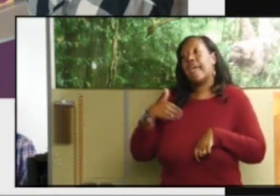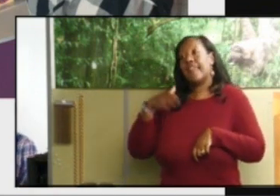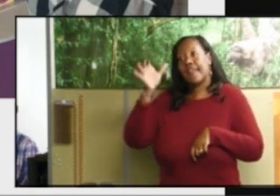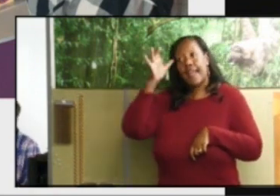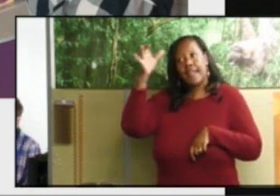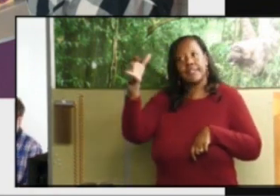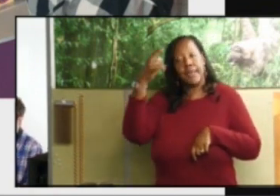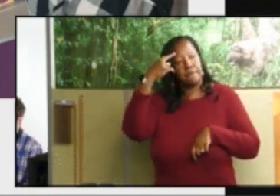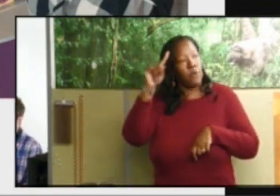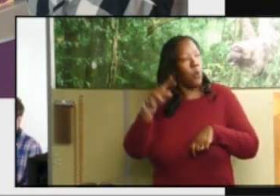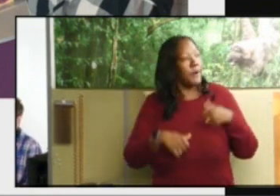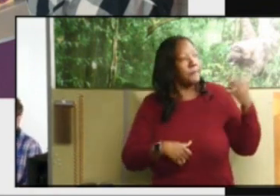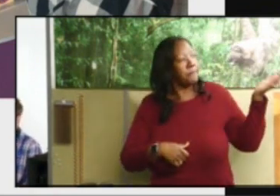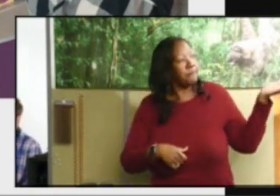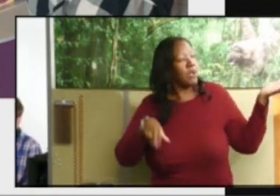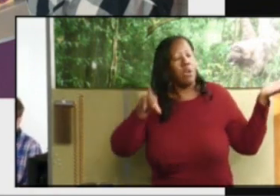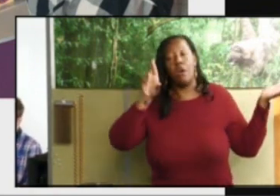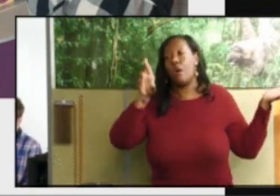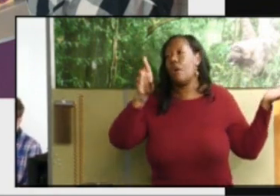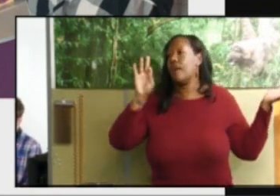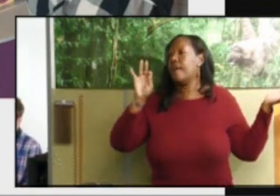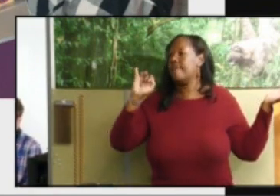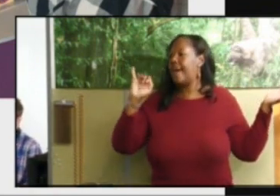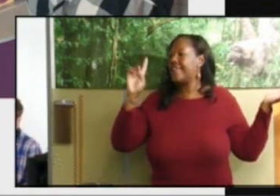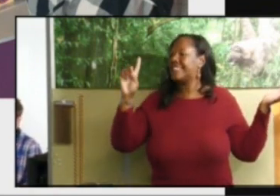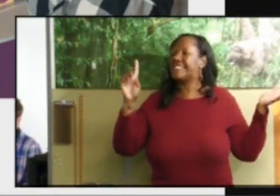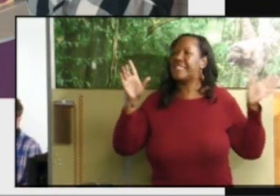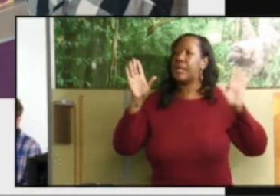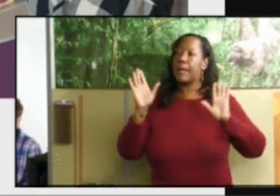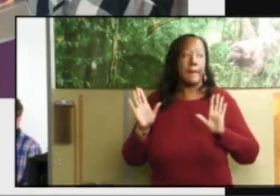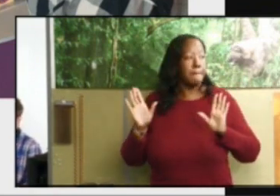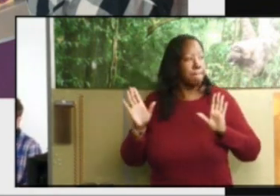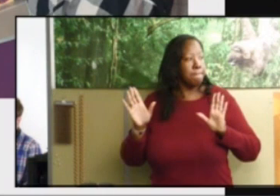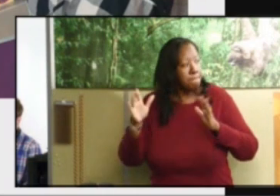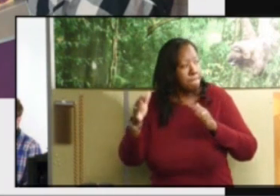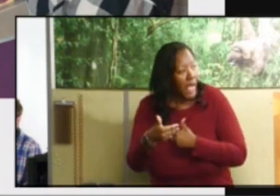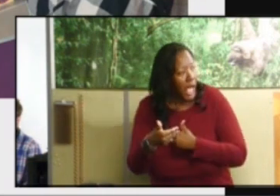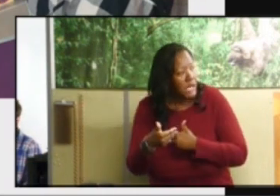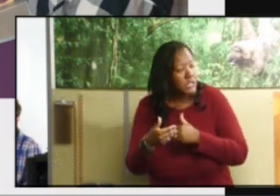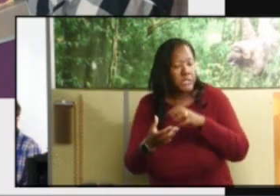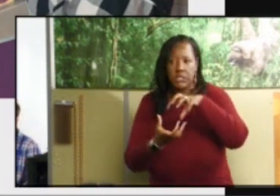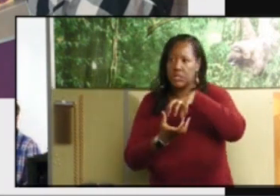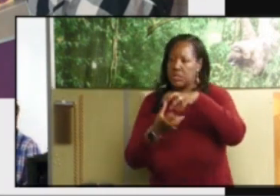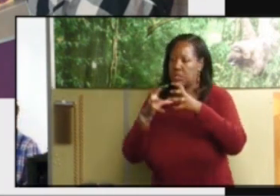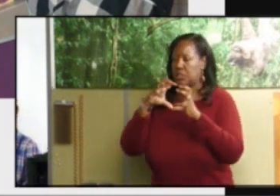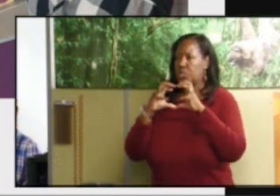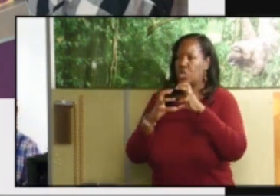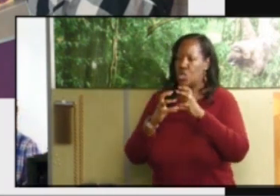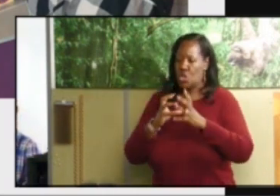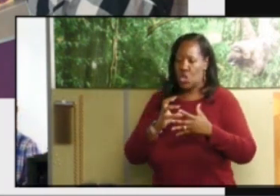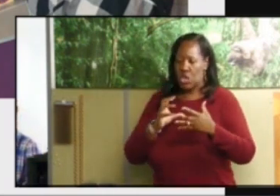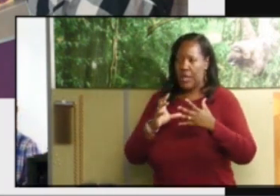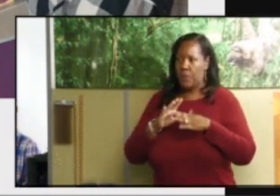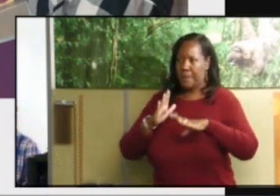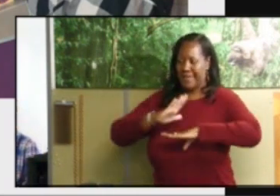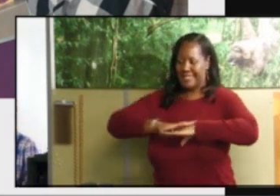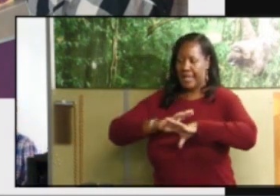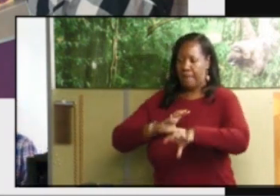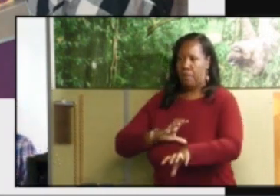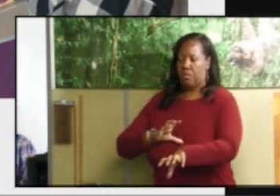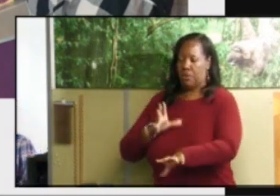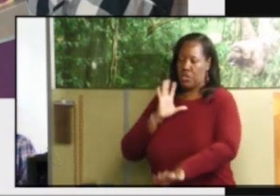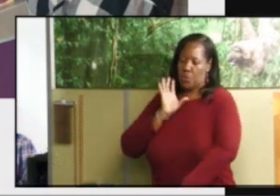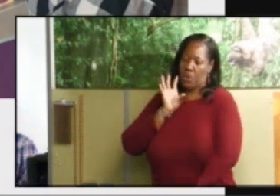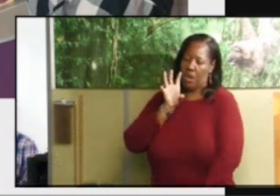these RFID blocks that you would place on a sensor on a tabletop and have it play a video that